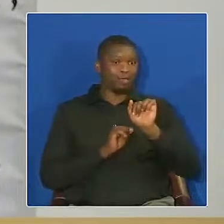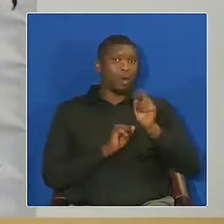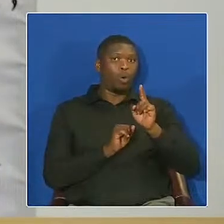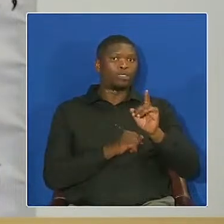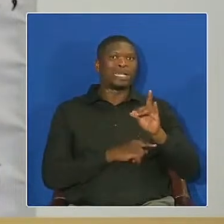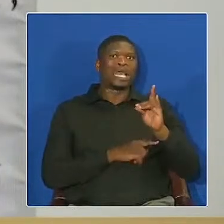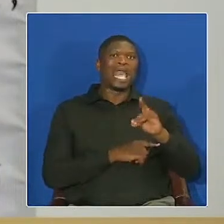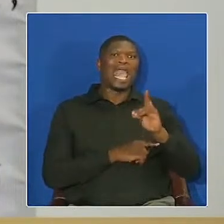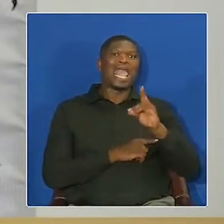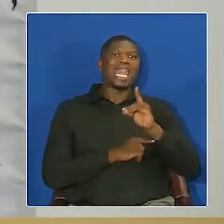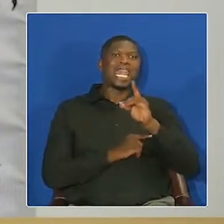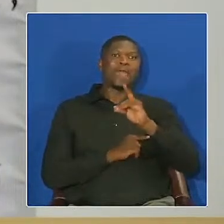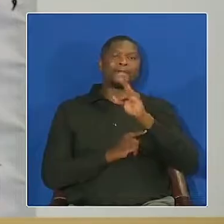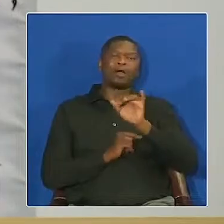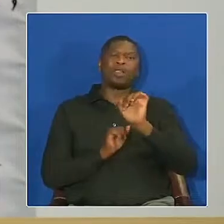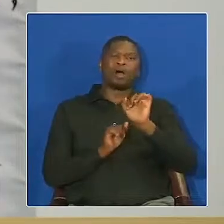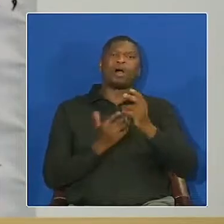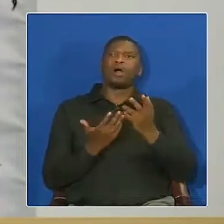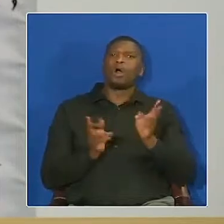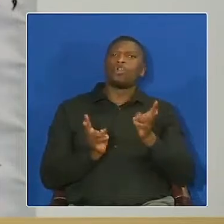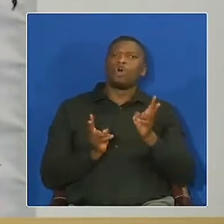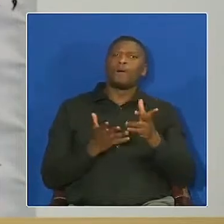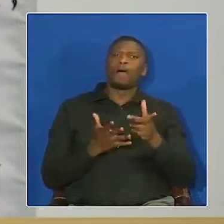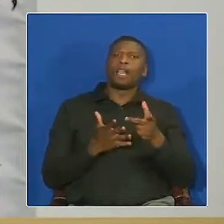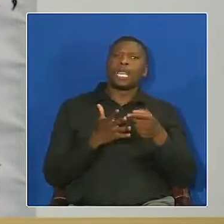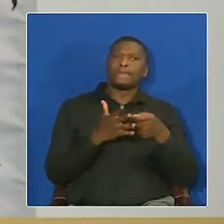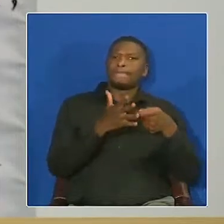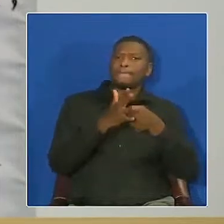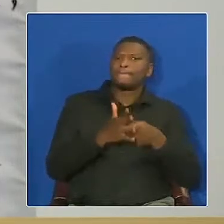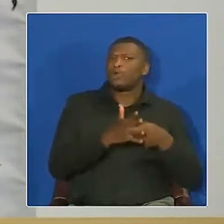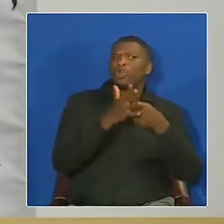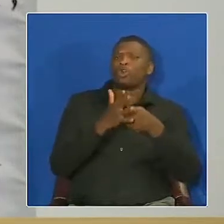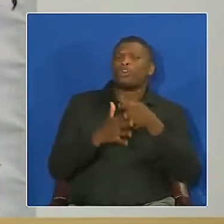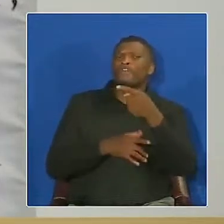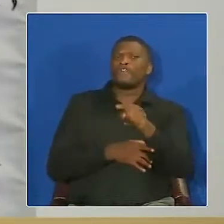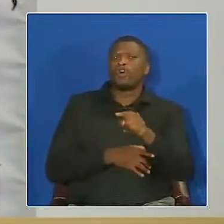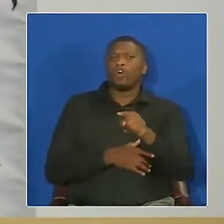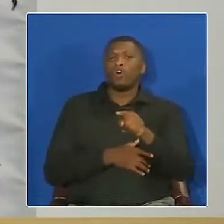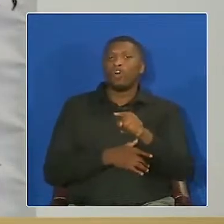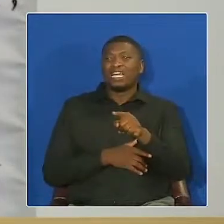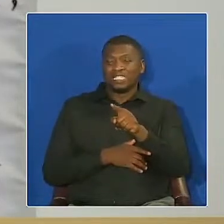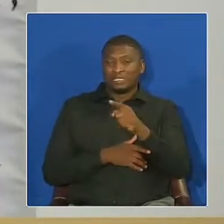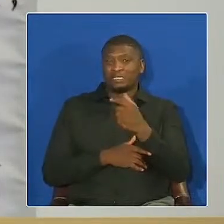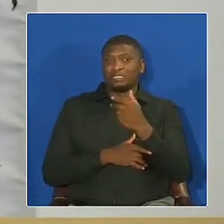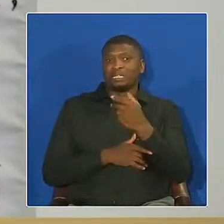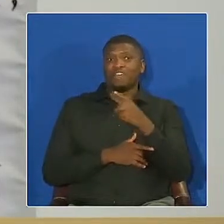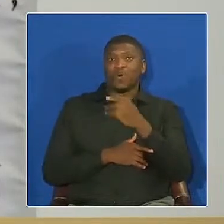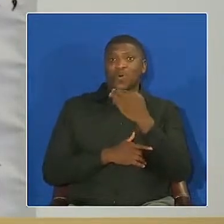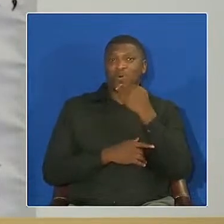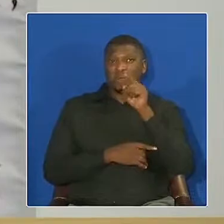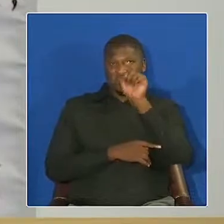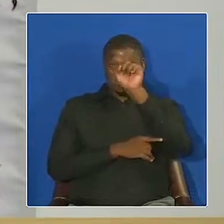an animal that is normally procured for very high-profile